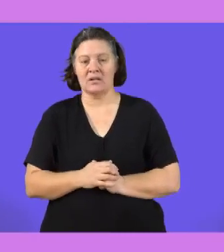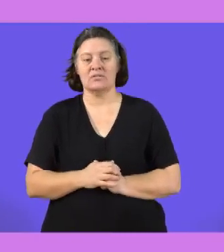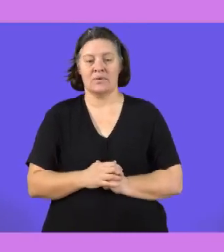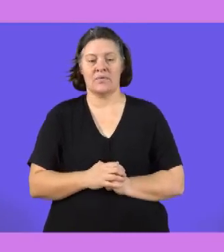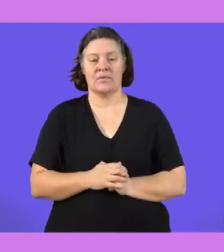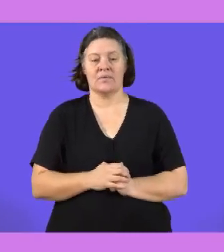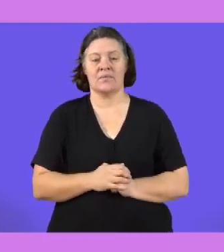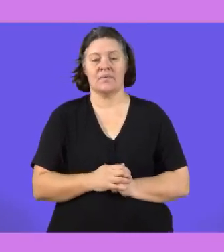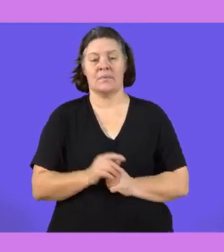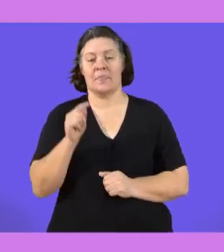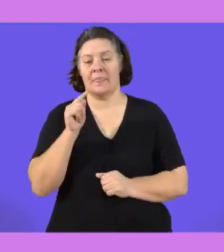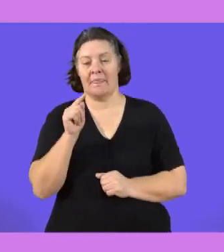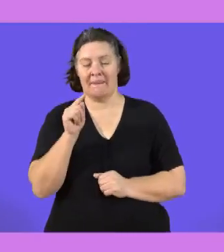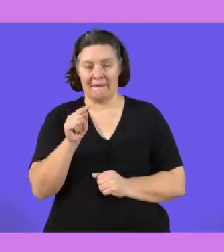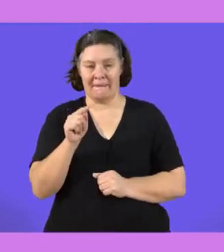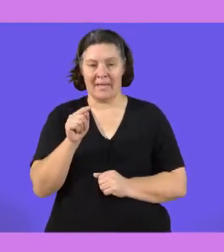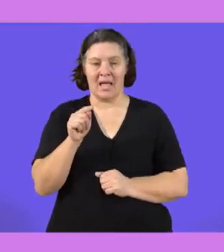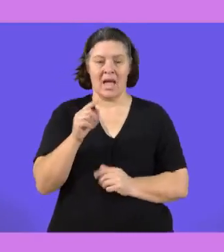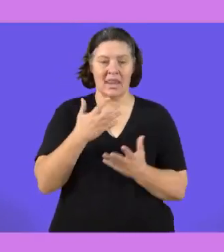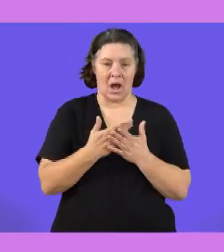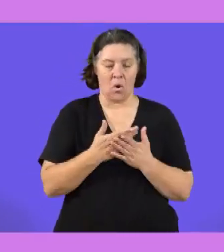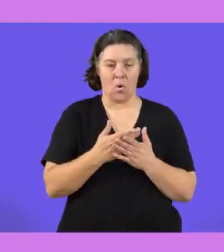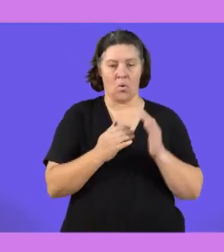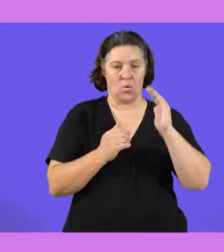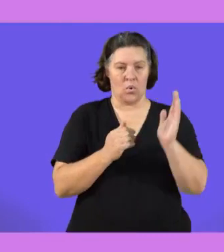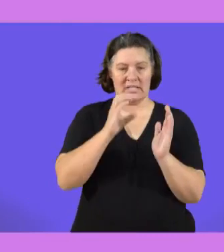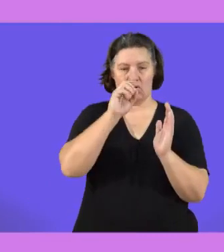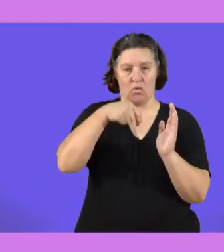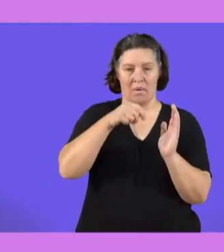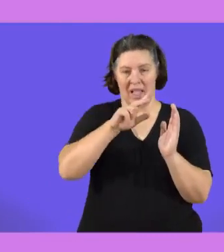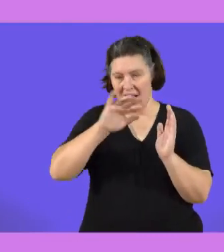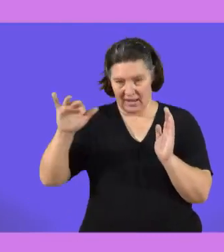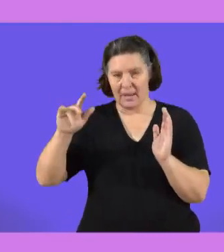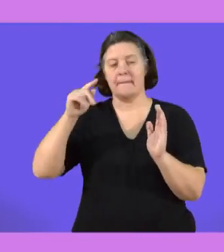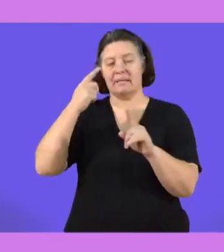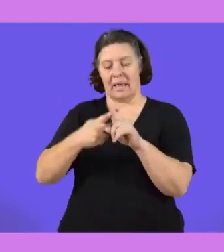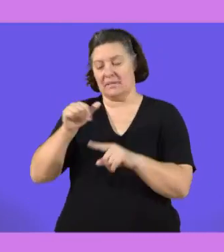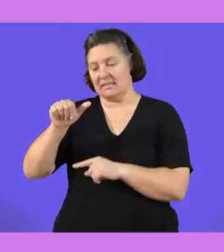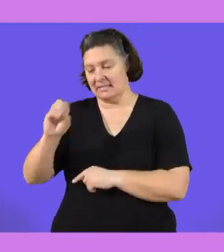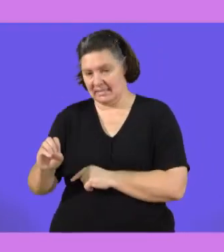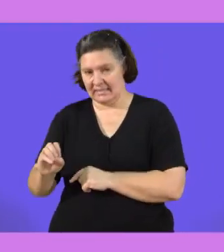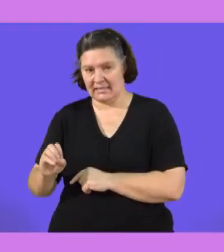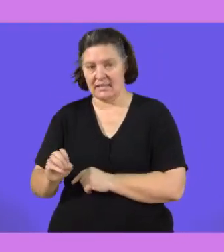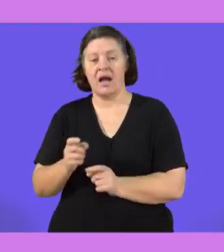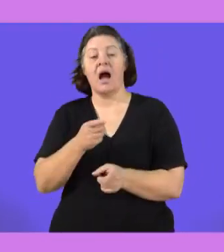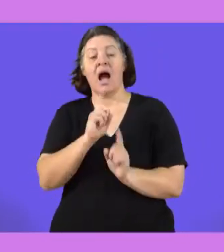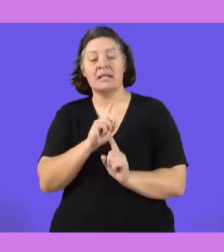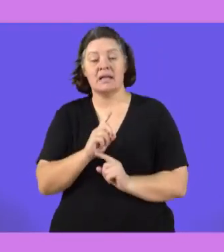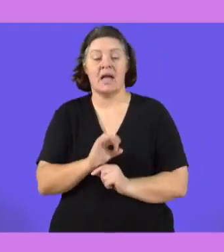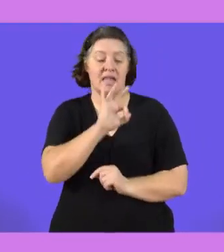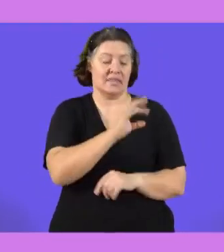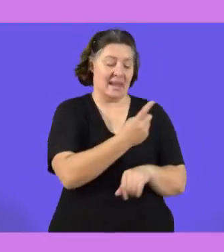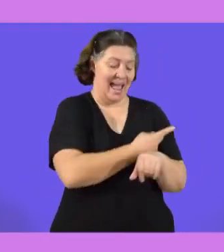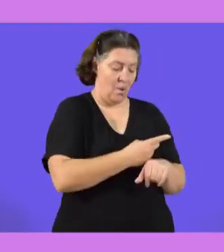equals the 0,82, and then I multiply that by 60. So now we'll have an answer